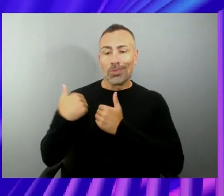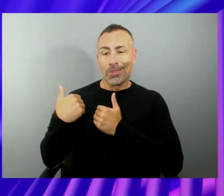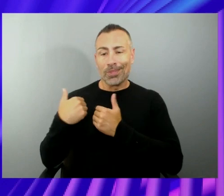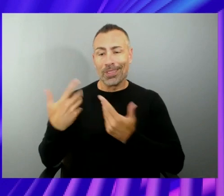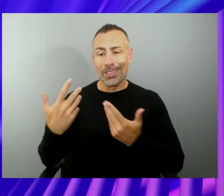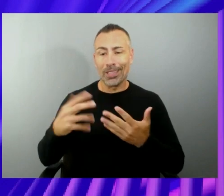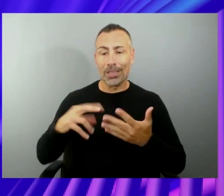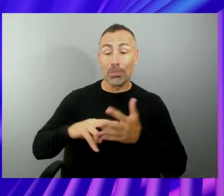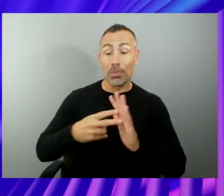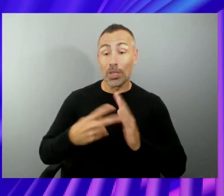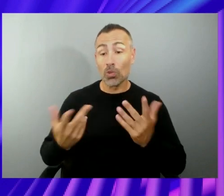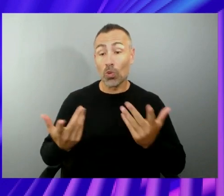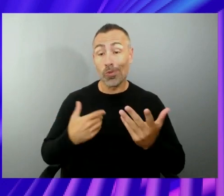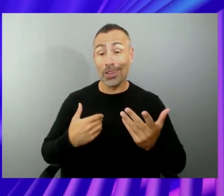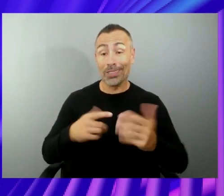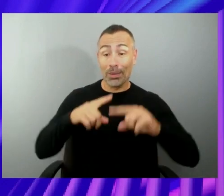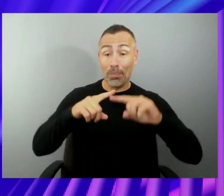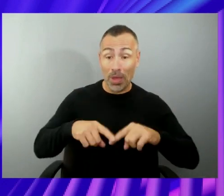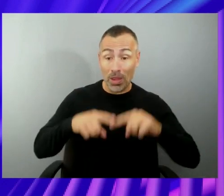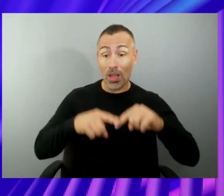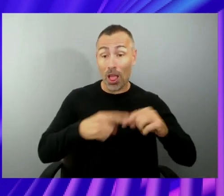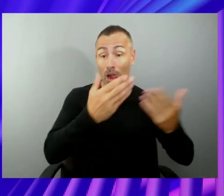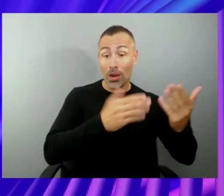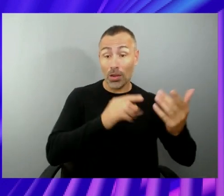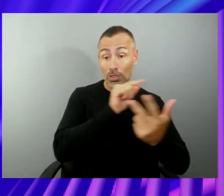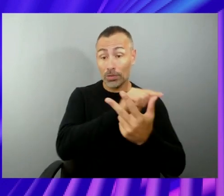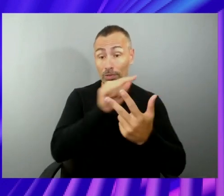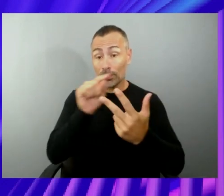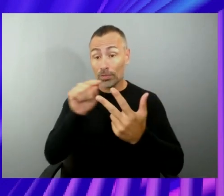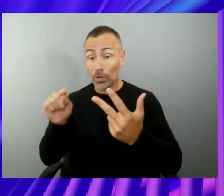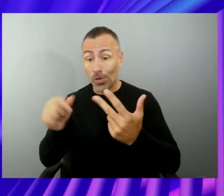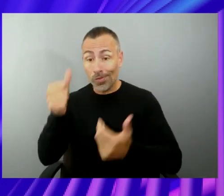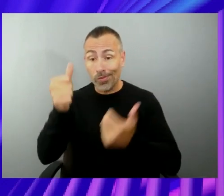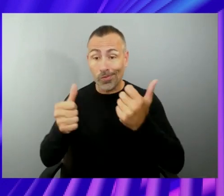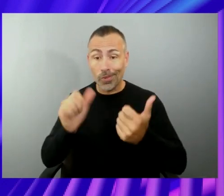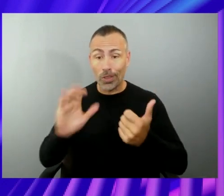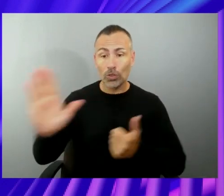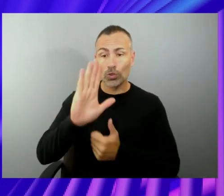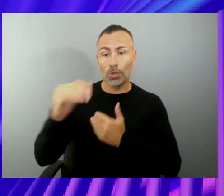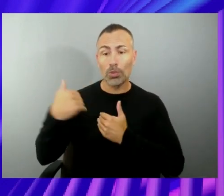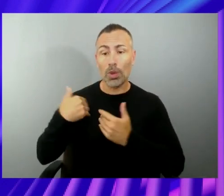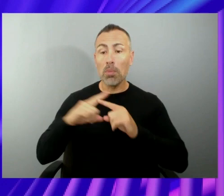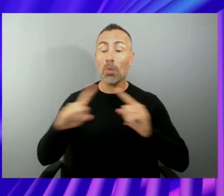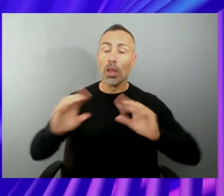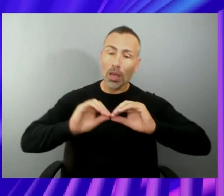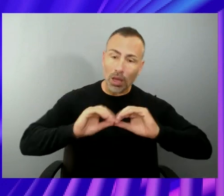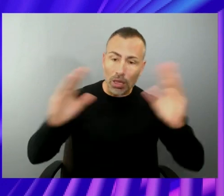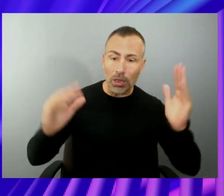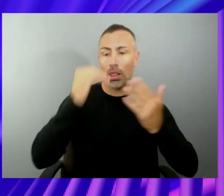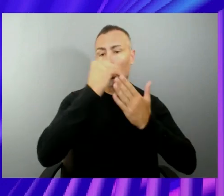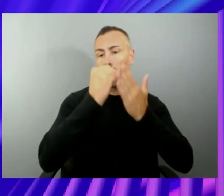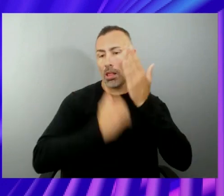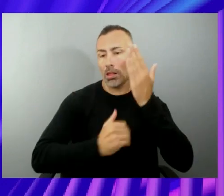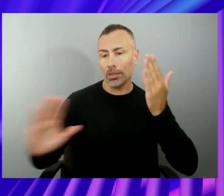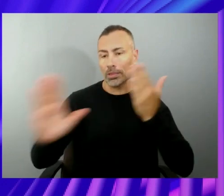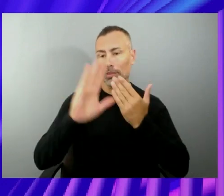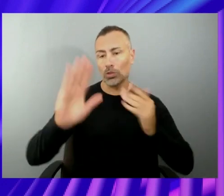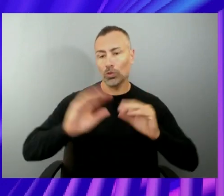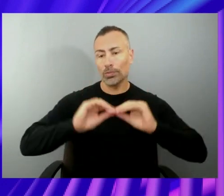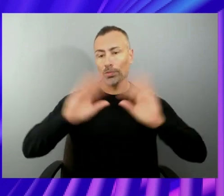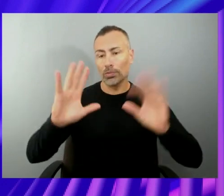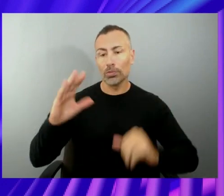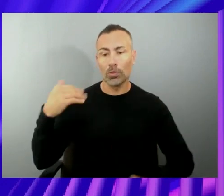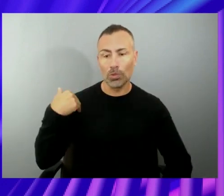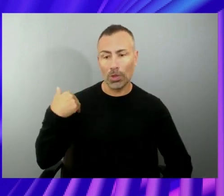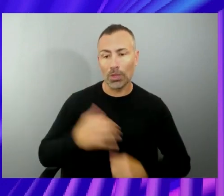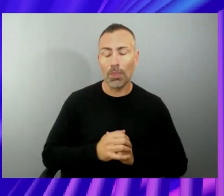service being used, but it helps outline what the responsibility is for the customer. Learning those things, and there's on the link